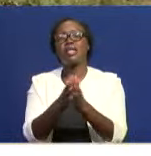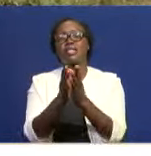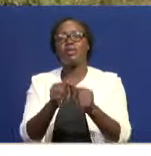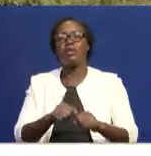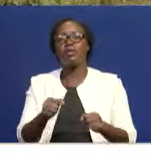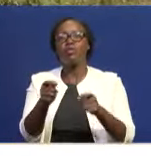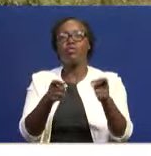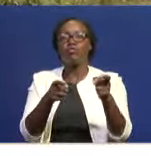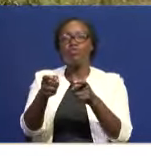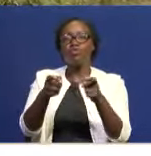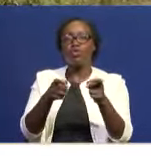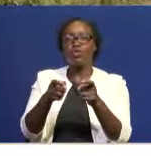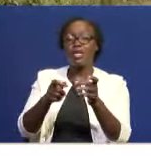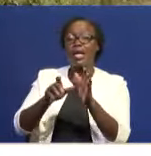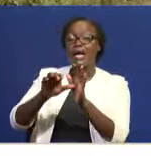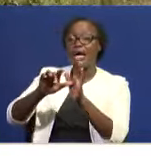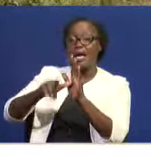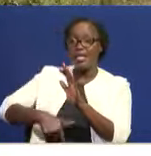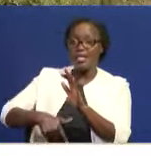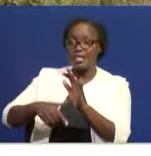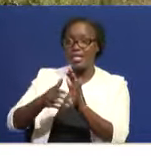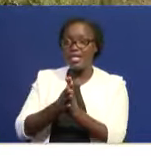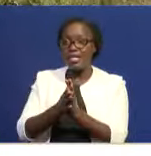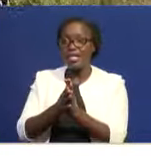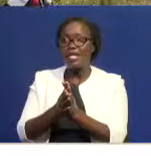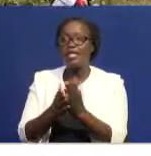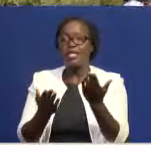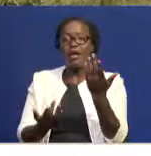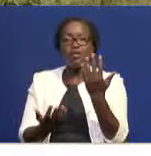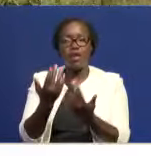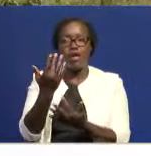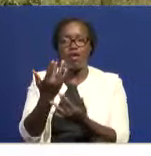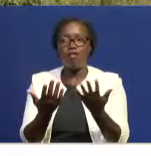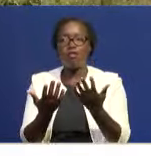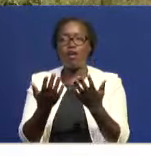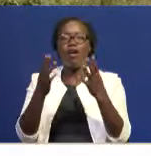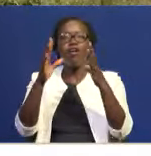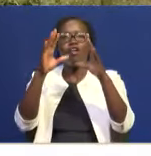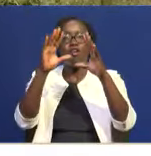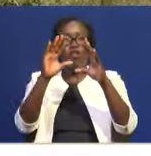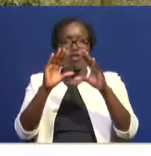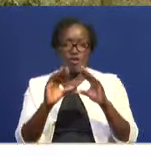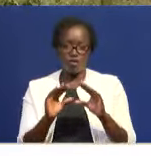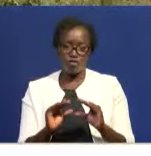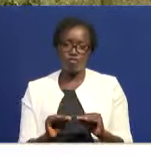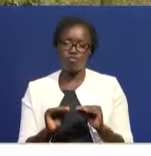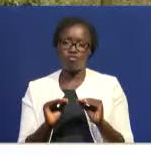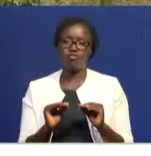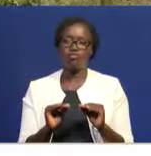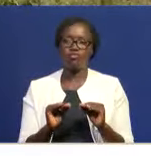to contend. Earlier on, right now, the bonfire they had lit, it has been at least